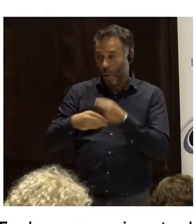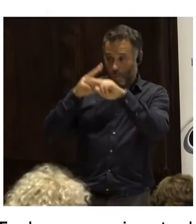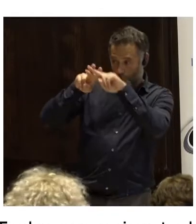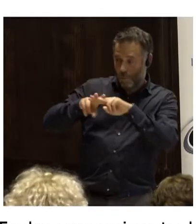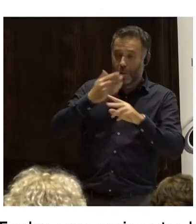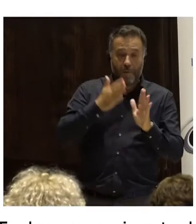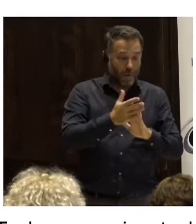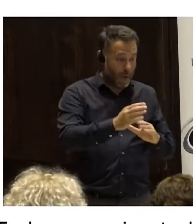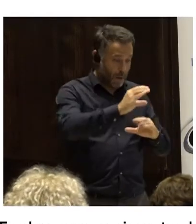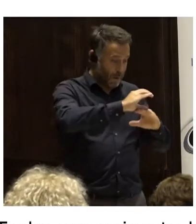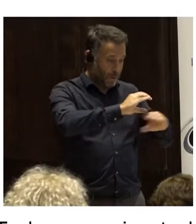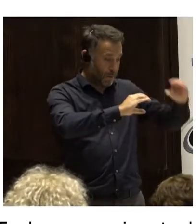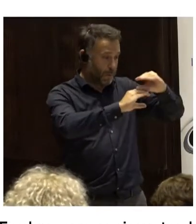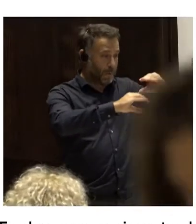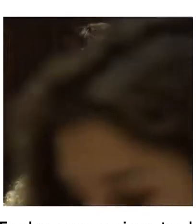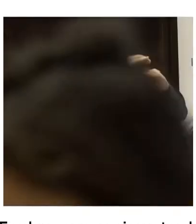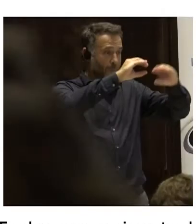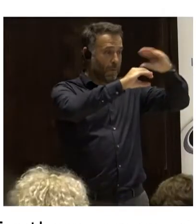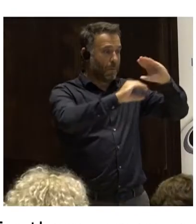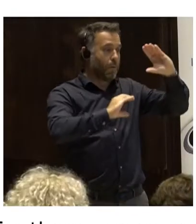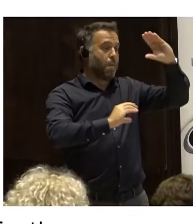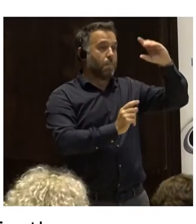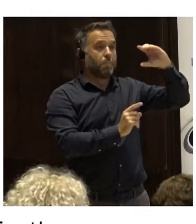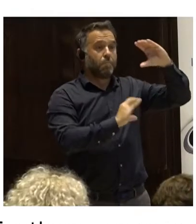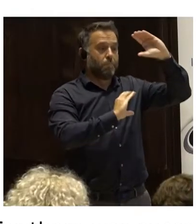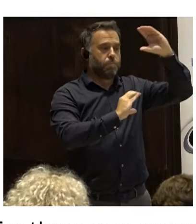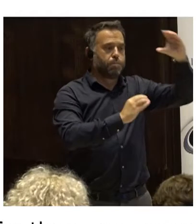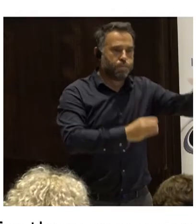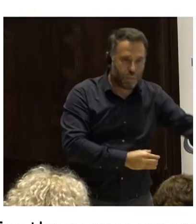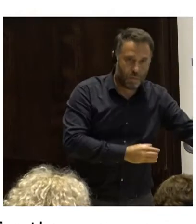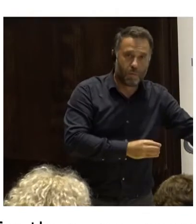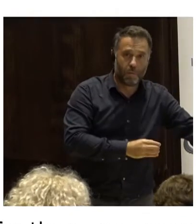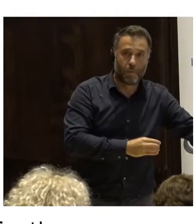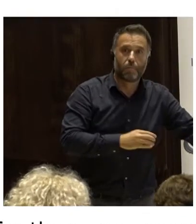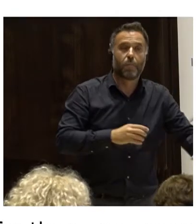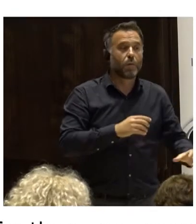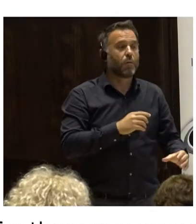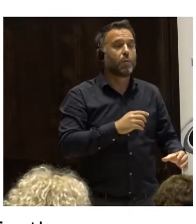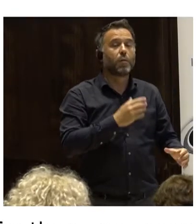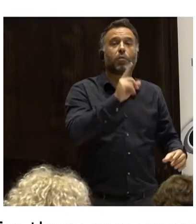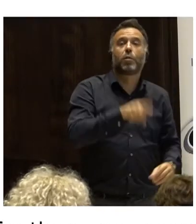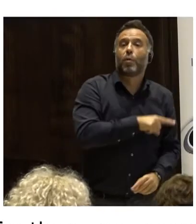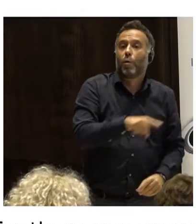So I would like to hear other options, other suggestions actually for